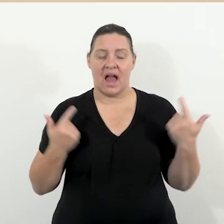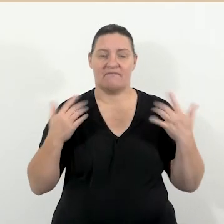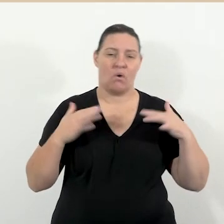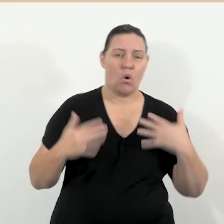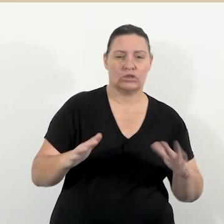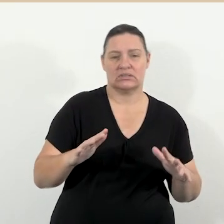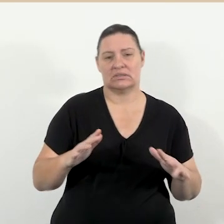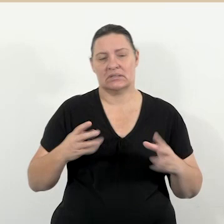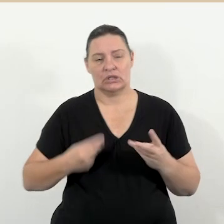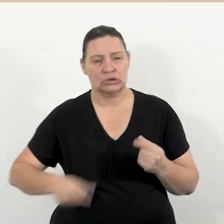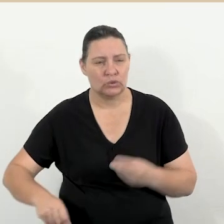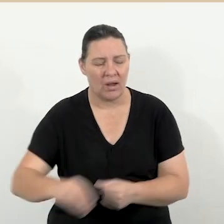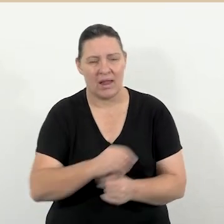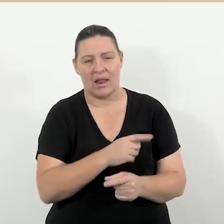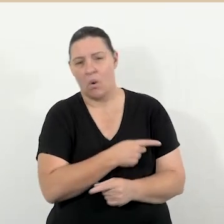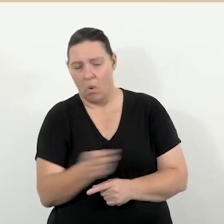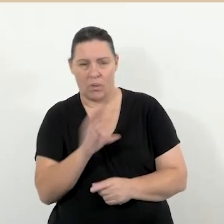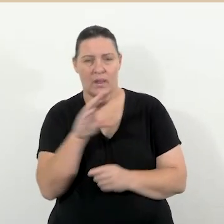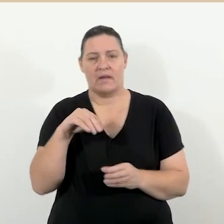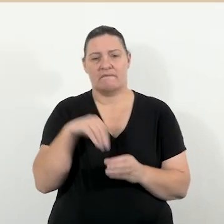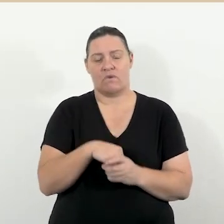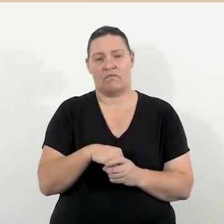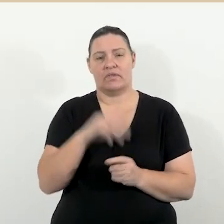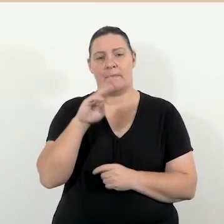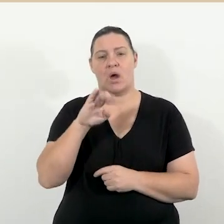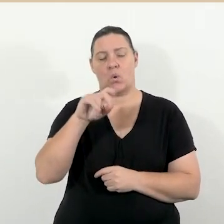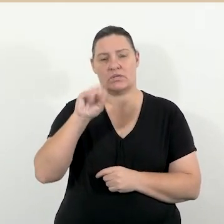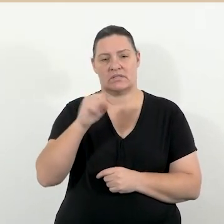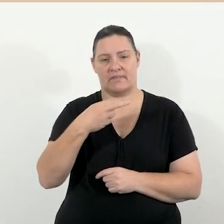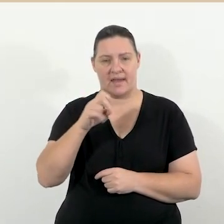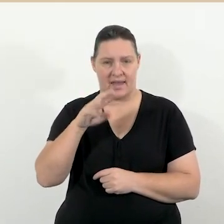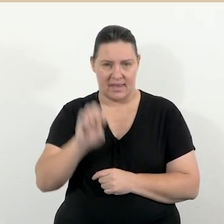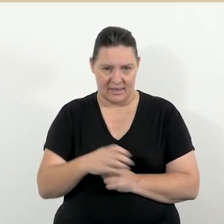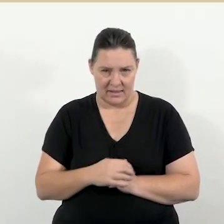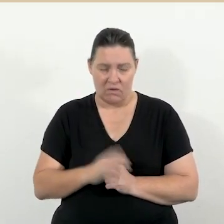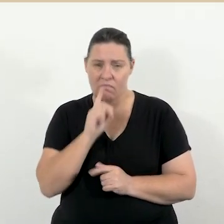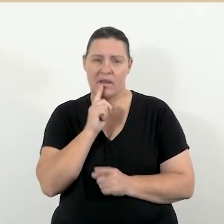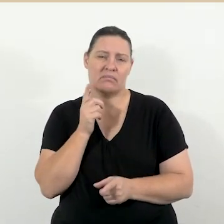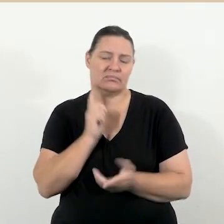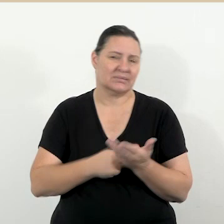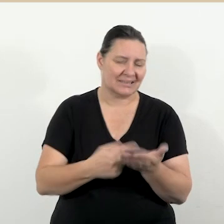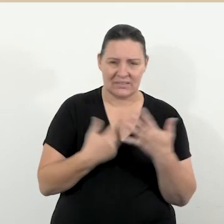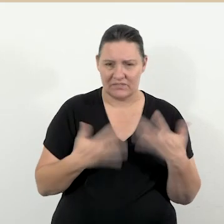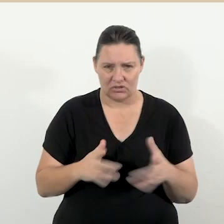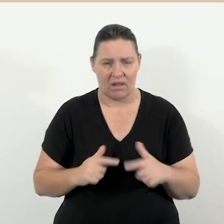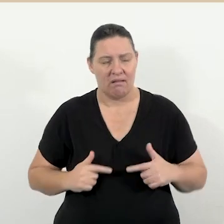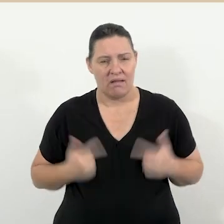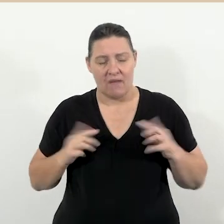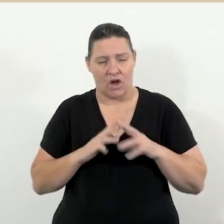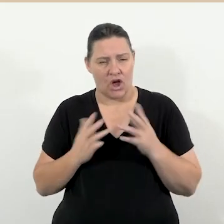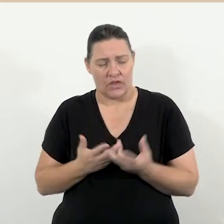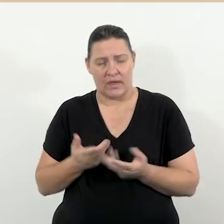the oceans and under the soil, they all form part of the biosphere. I've already spoke about that. Most life on